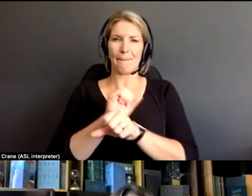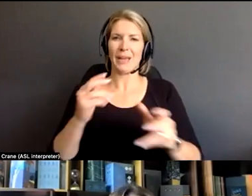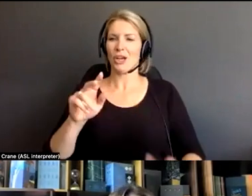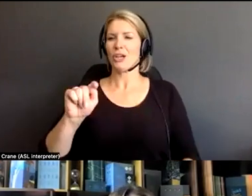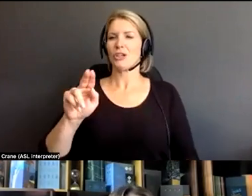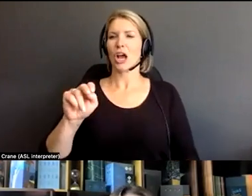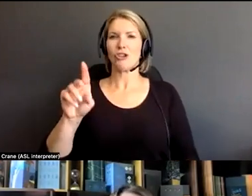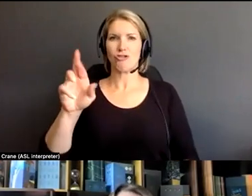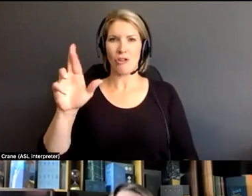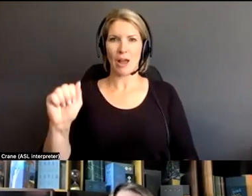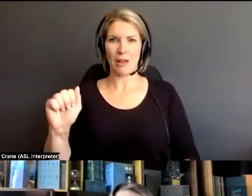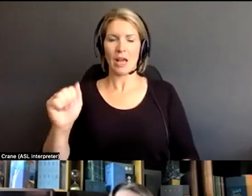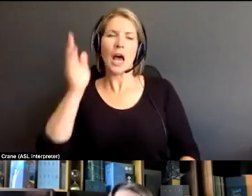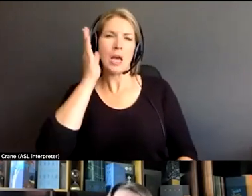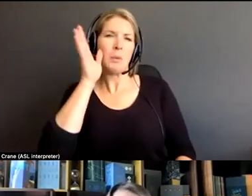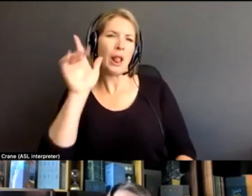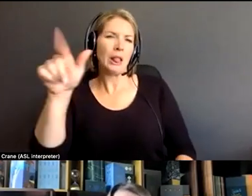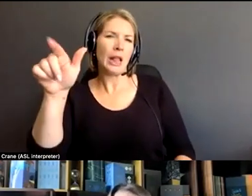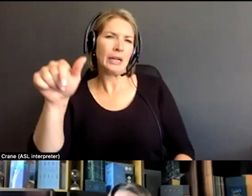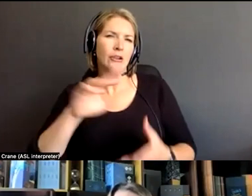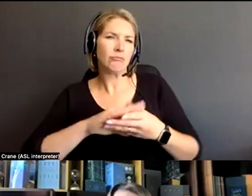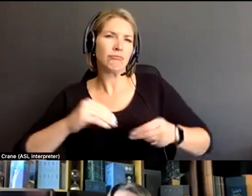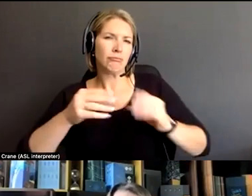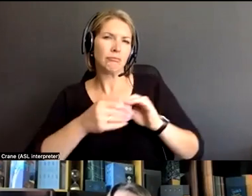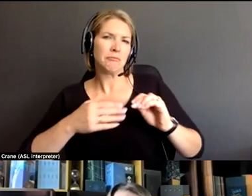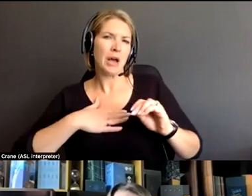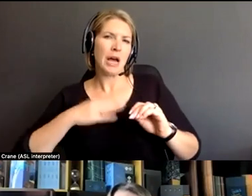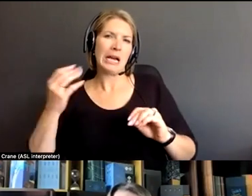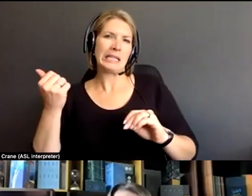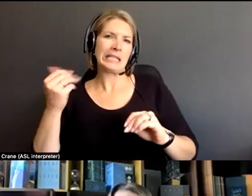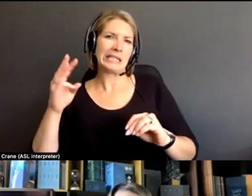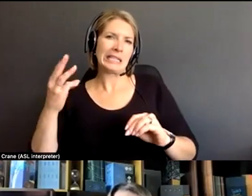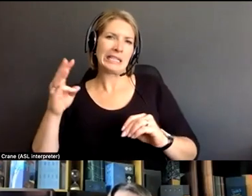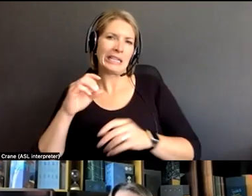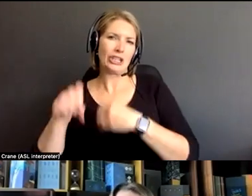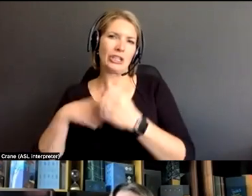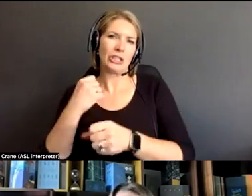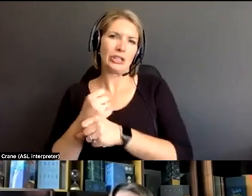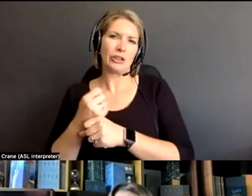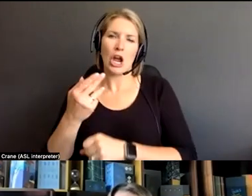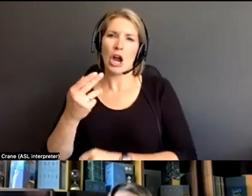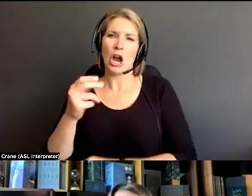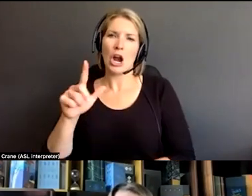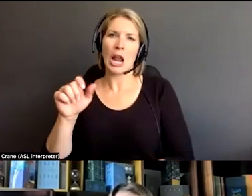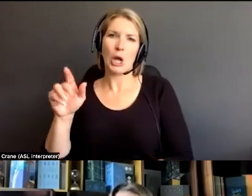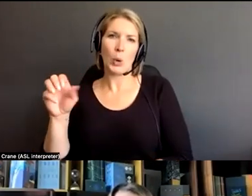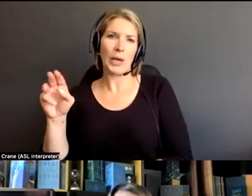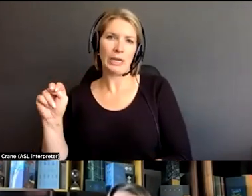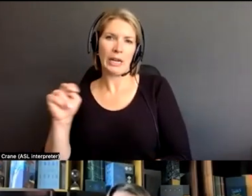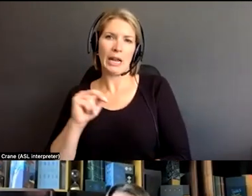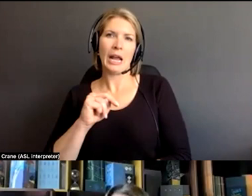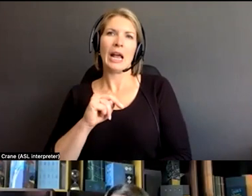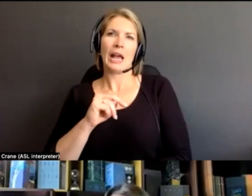be speaking more about my experience the last 16 years with Harlequin and at HarperCollins doing the adult. Fair enough. Also